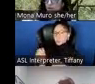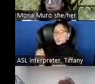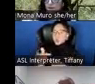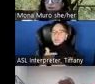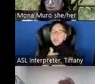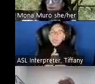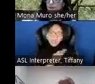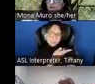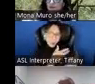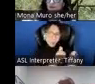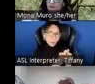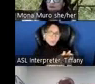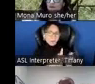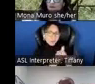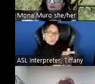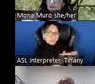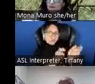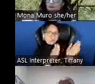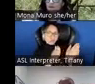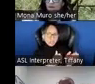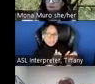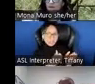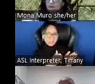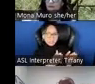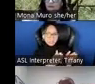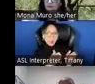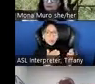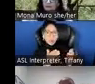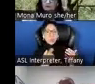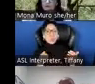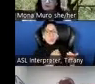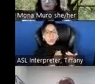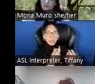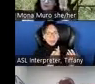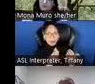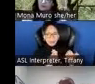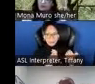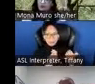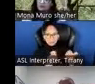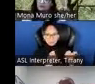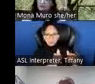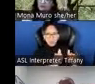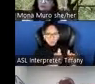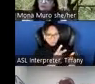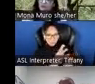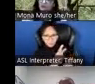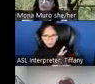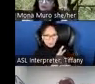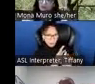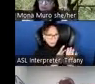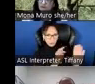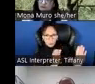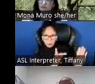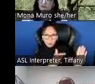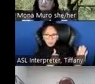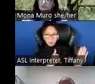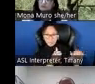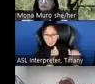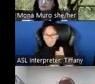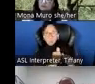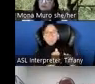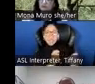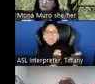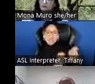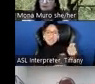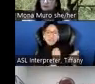I work with so that we're trying to now build systems where like you have a half-hour wiggle room built into any of your